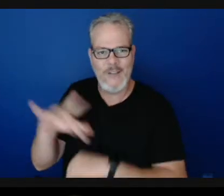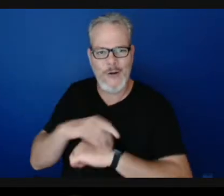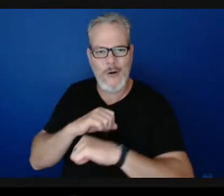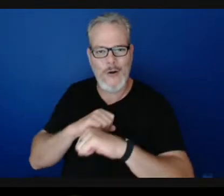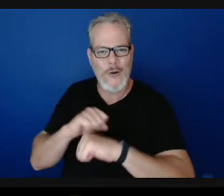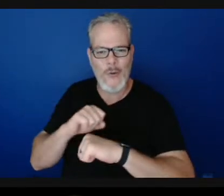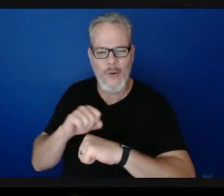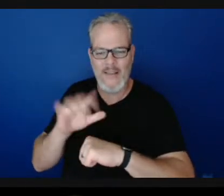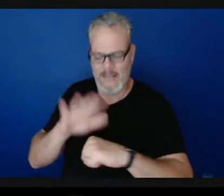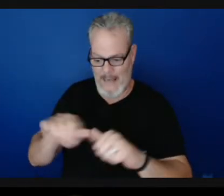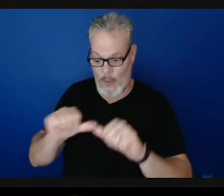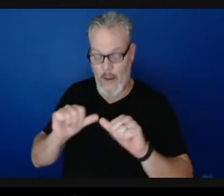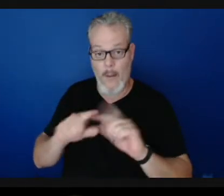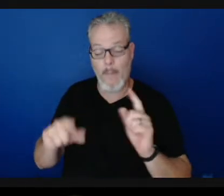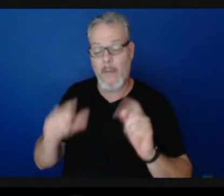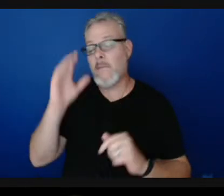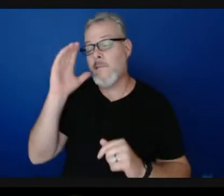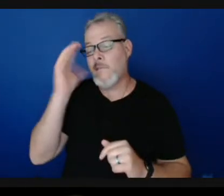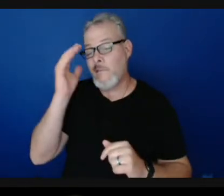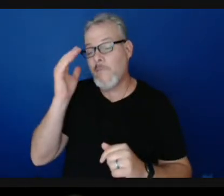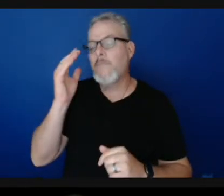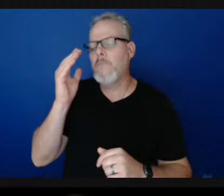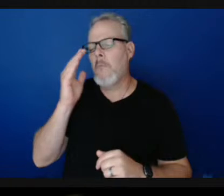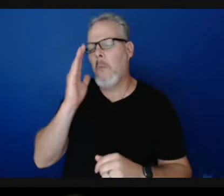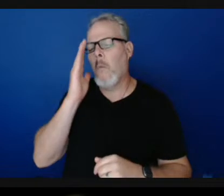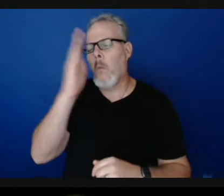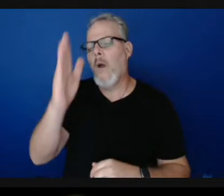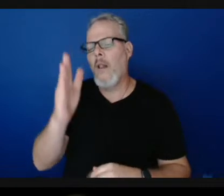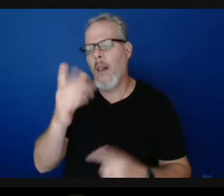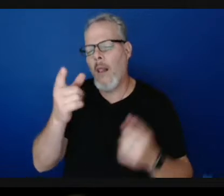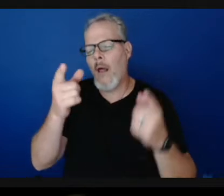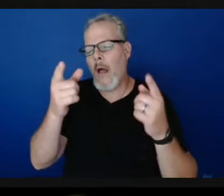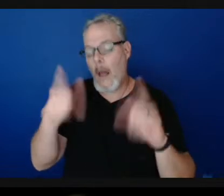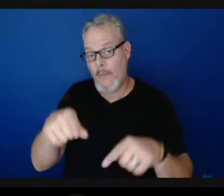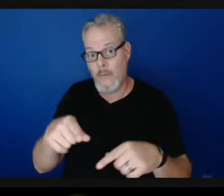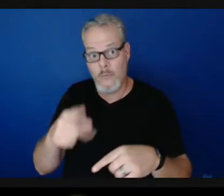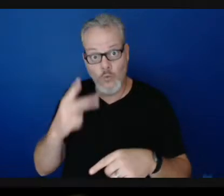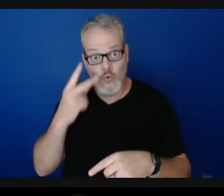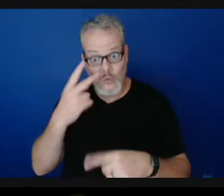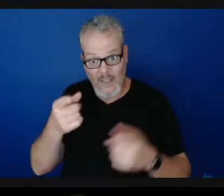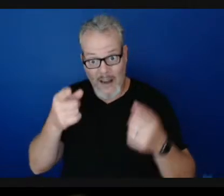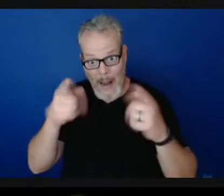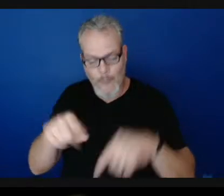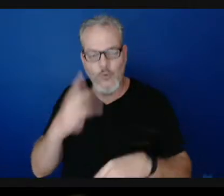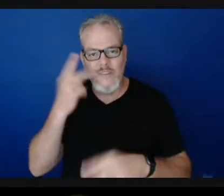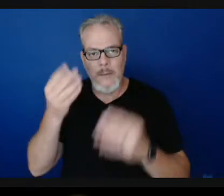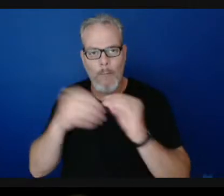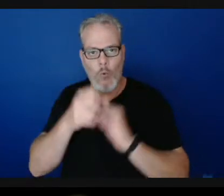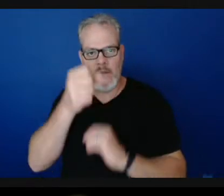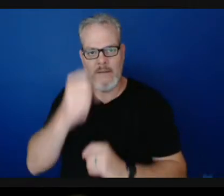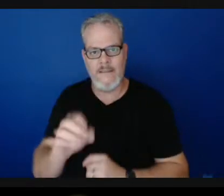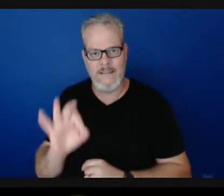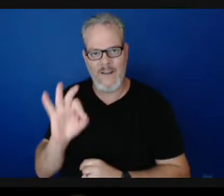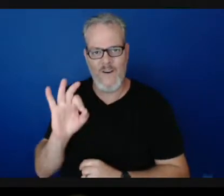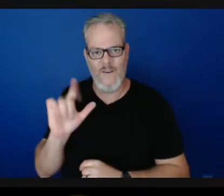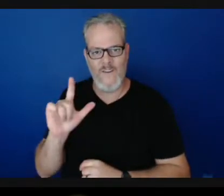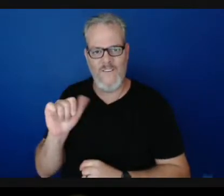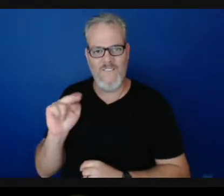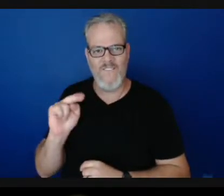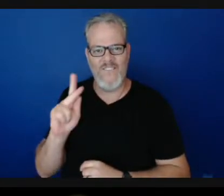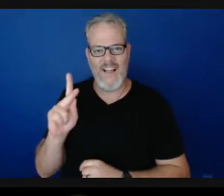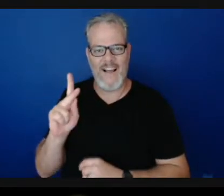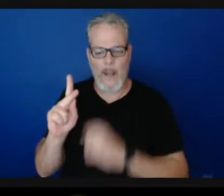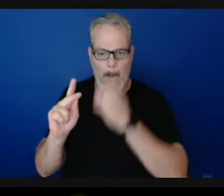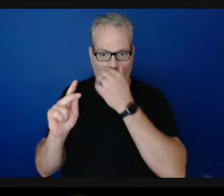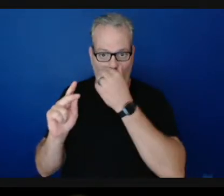some reestablishment of that pathway. And when that happens, you'd expect to see more south flank motion as well. So not quite clear exactly